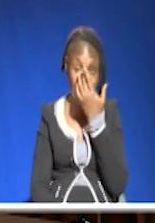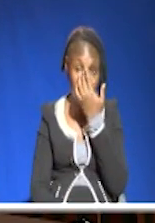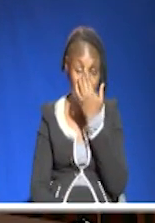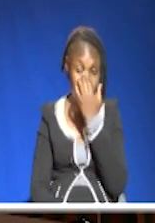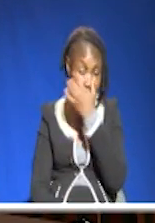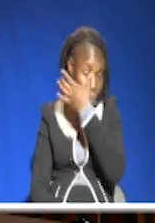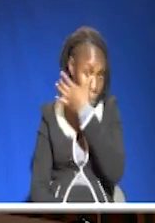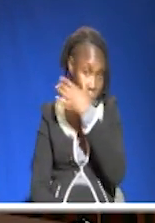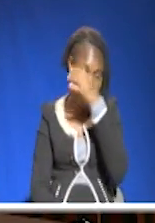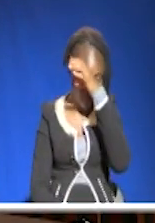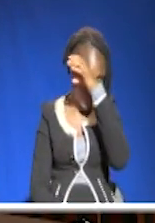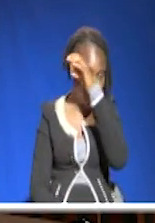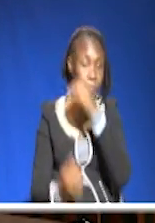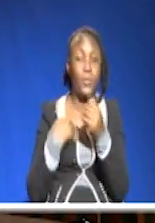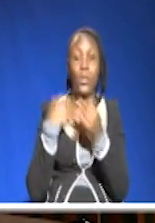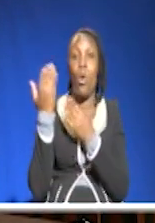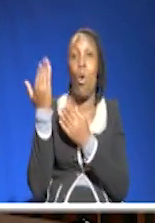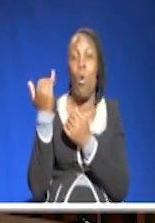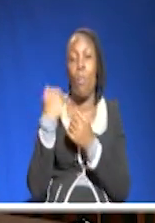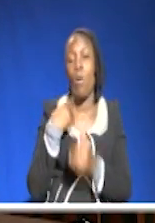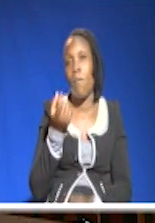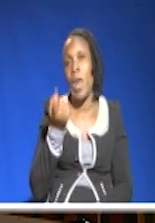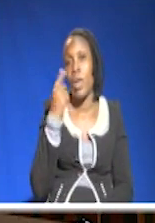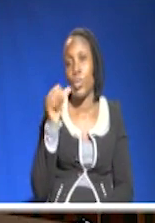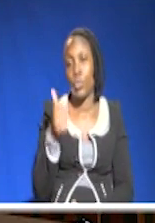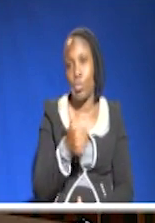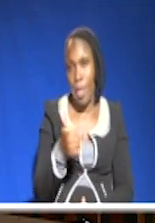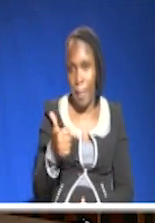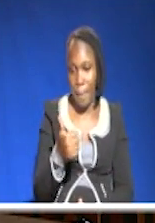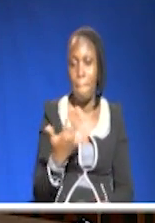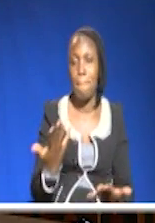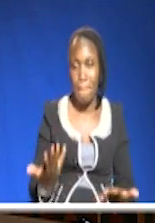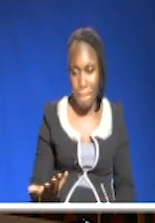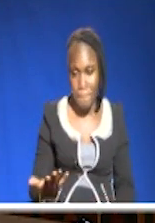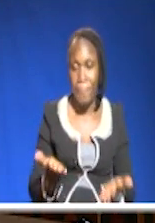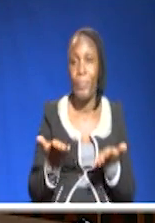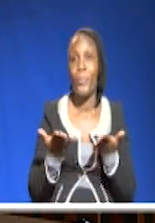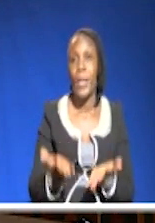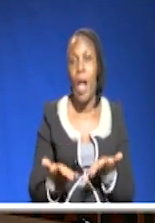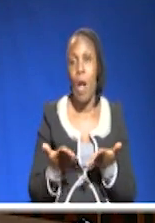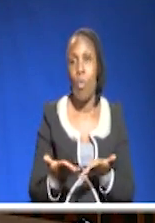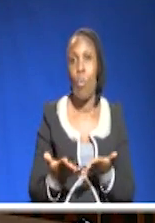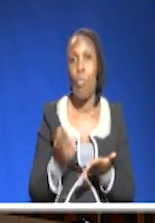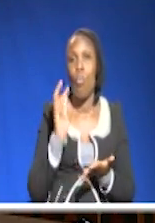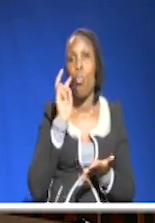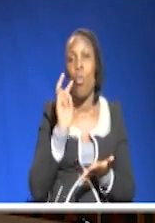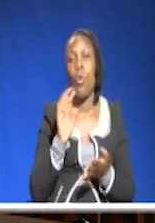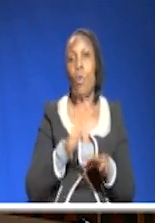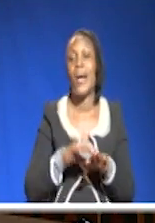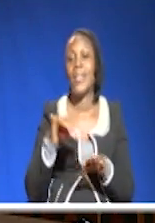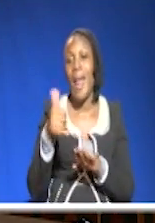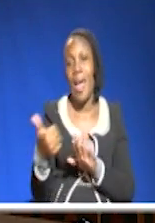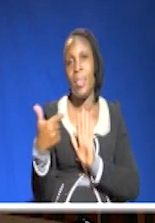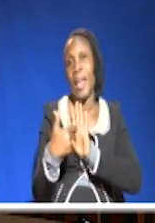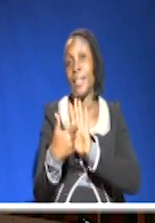have gotten that one very clearly. Now, let us explore another